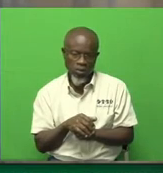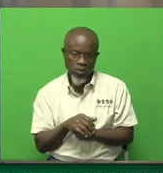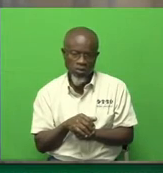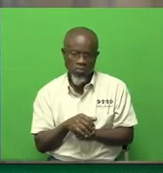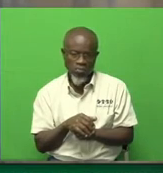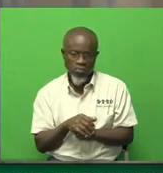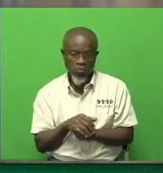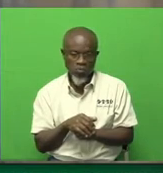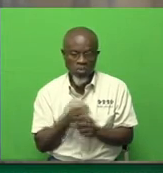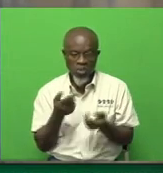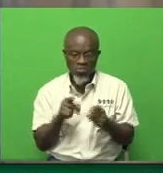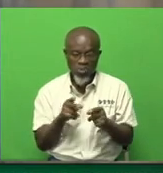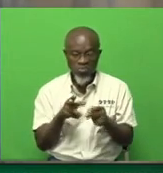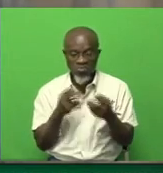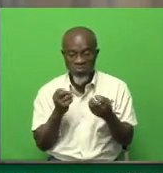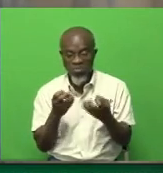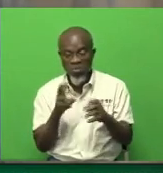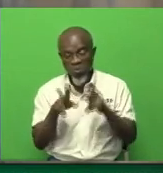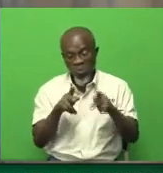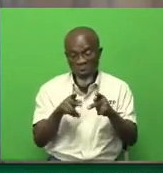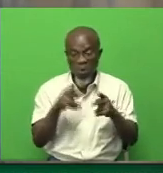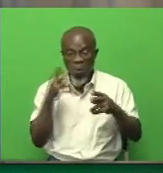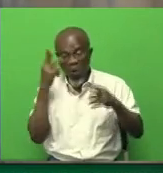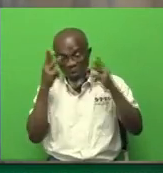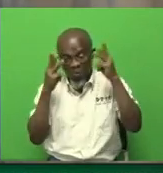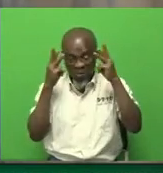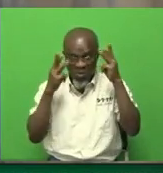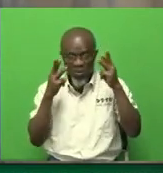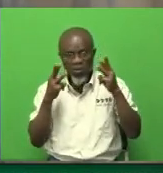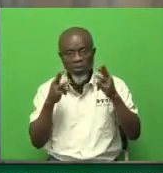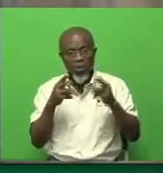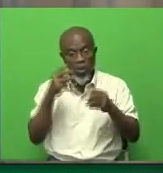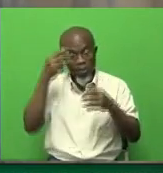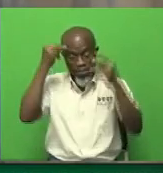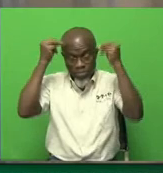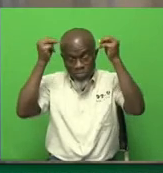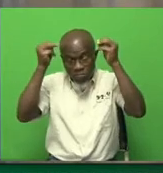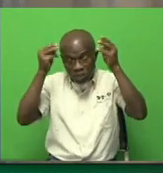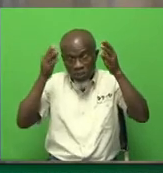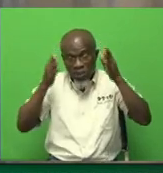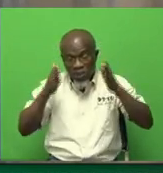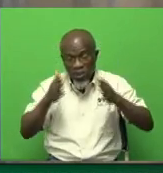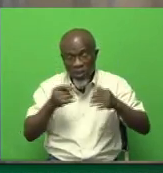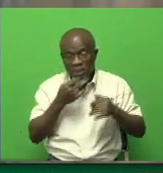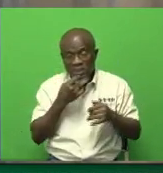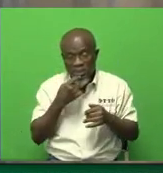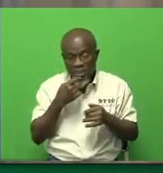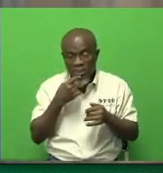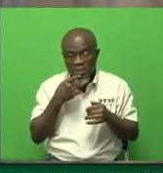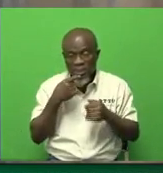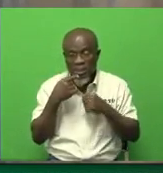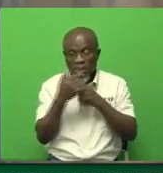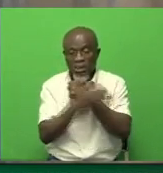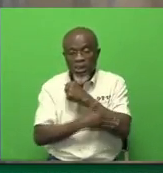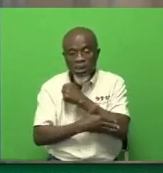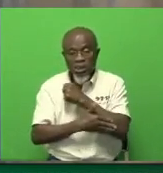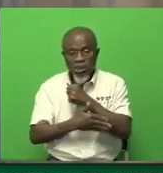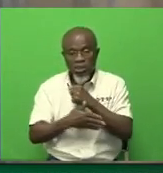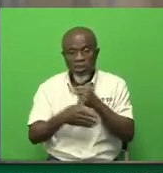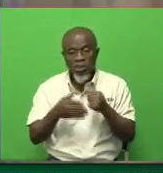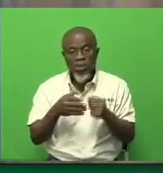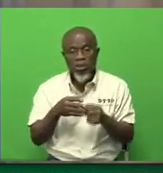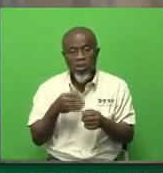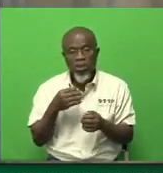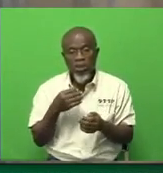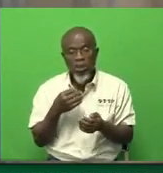concern the minister has essentially said to the country the defendant needed to invest in upgrading the utility sector